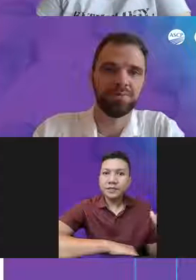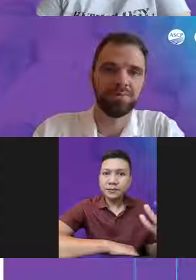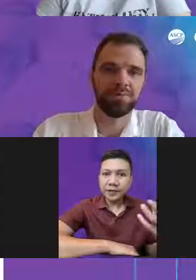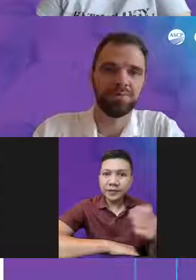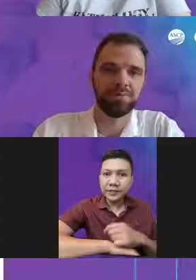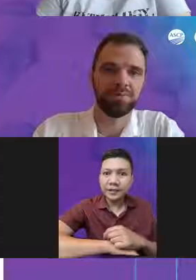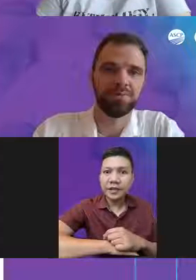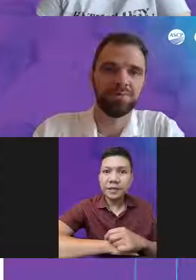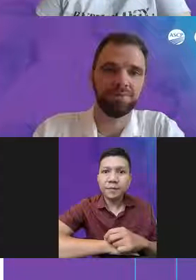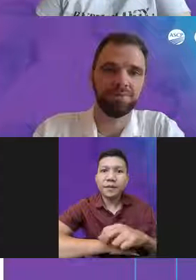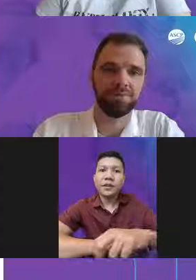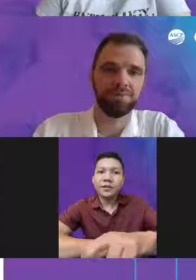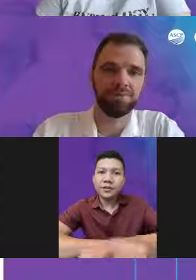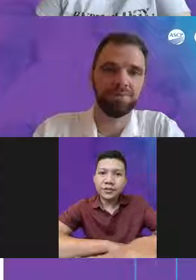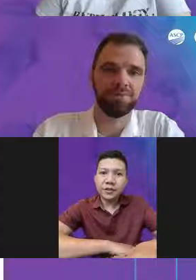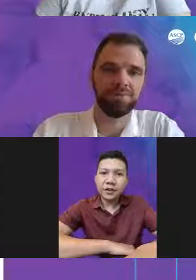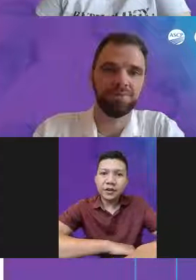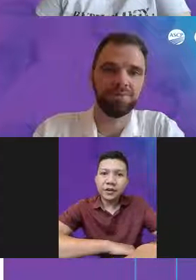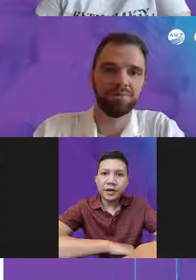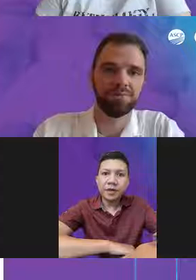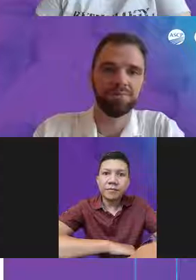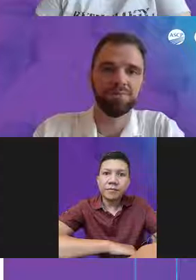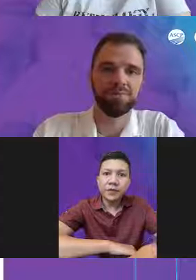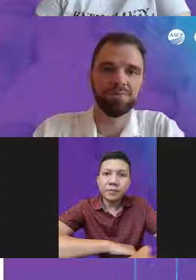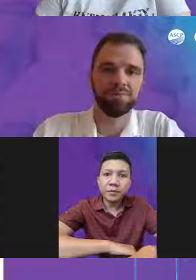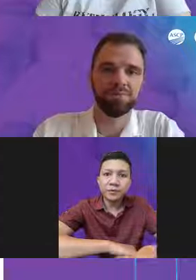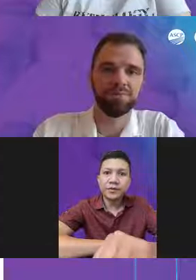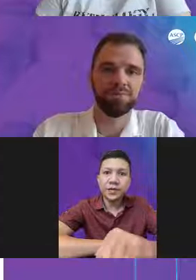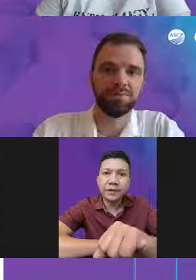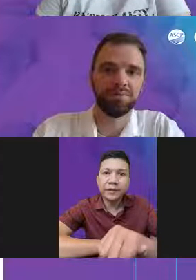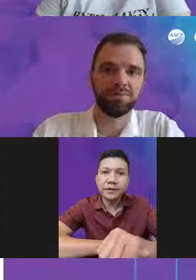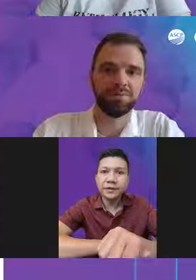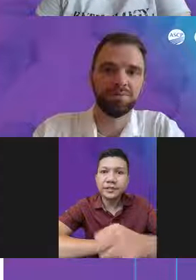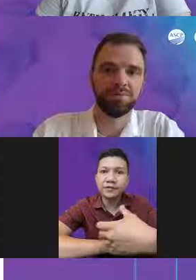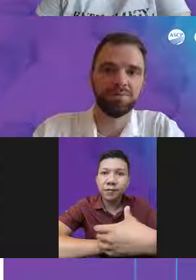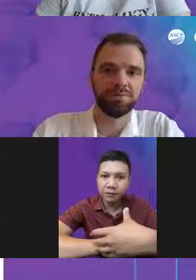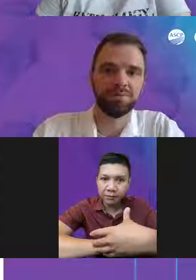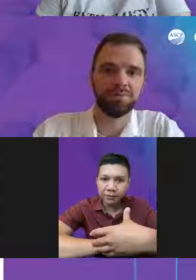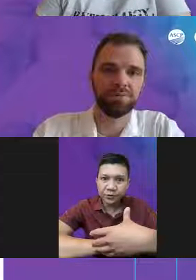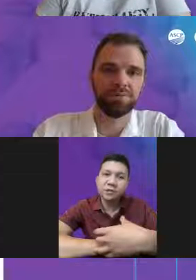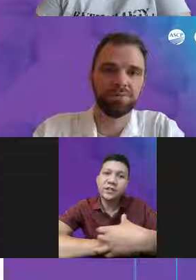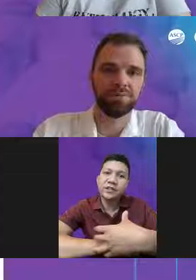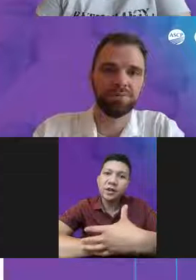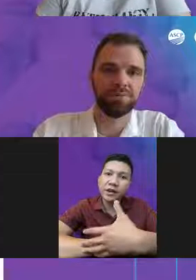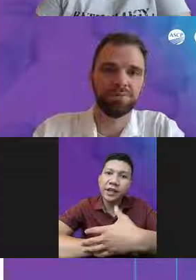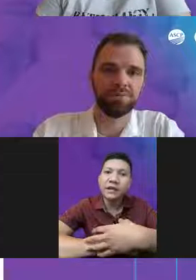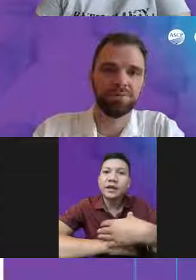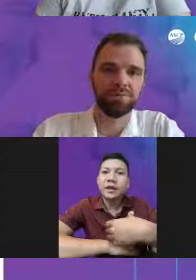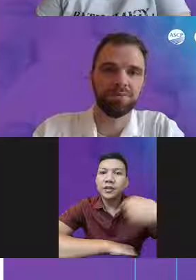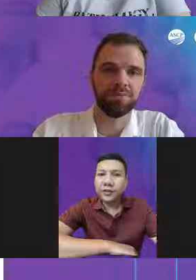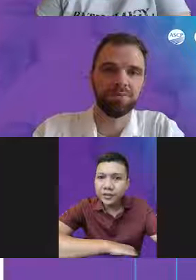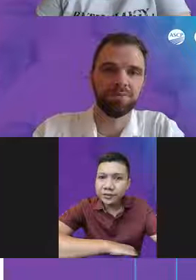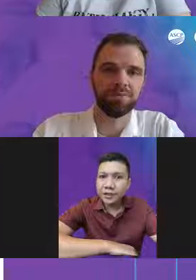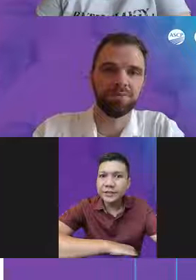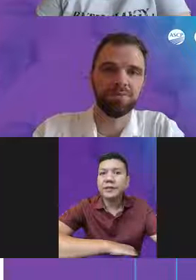Nucleoli is present, and you'll see a dark blue cytoplasm because of the ribosomes and the RNA.